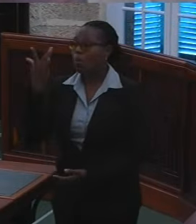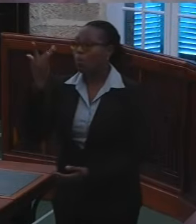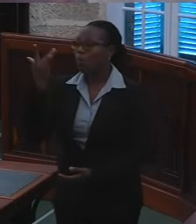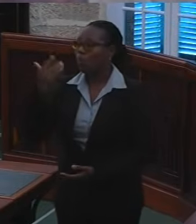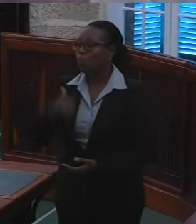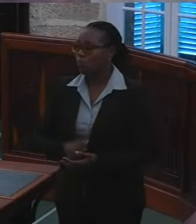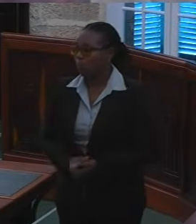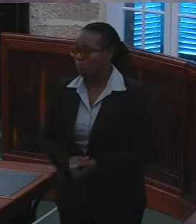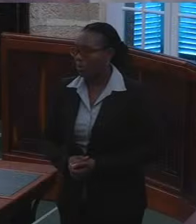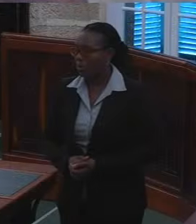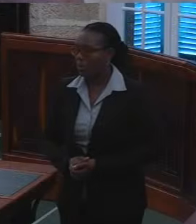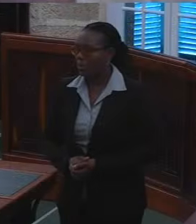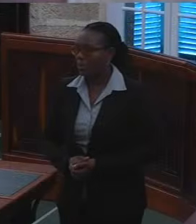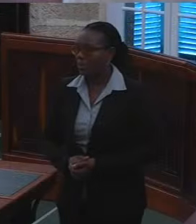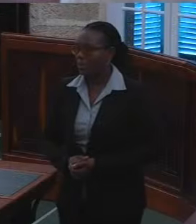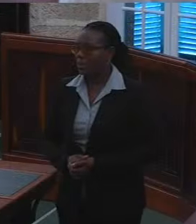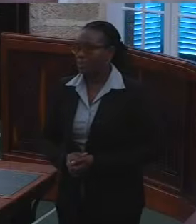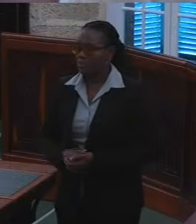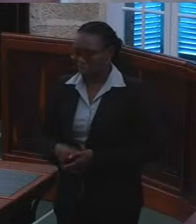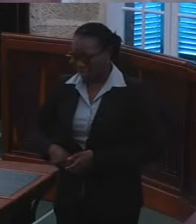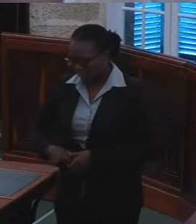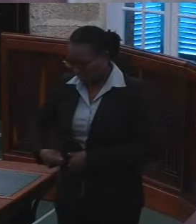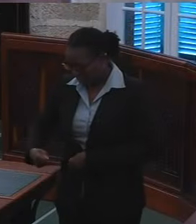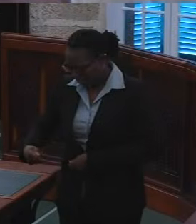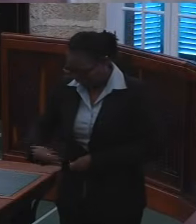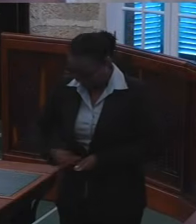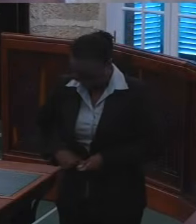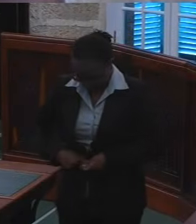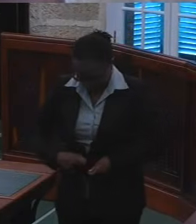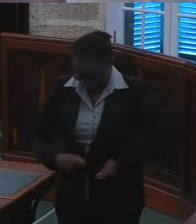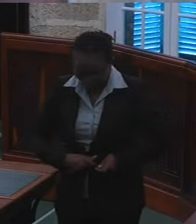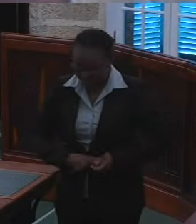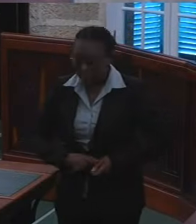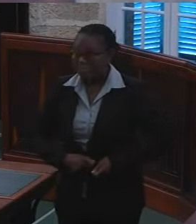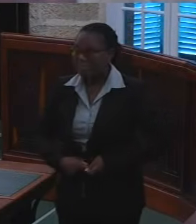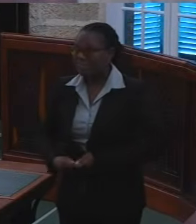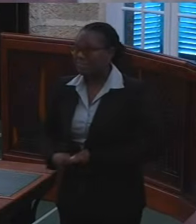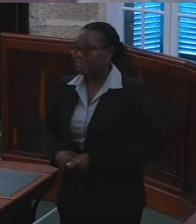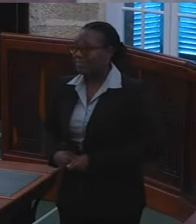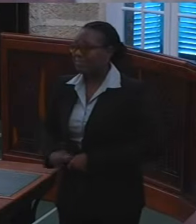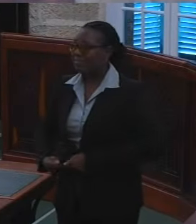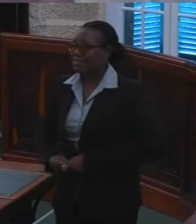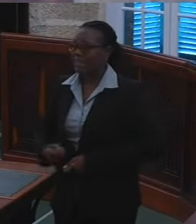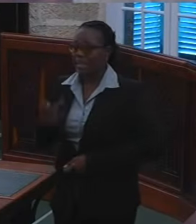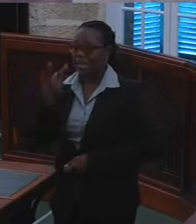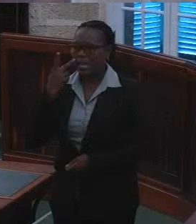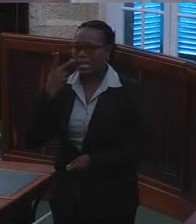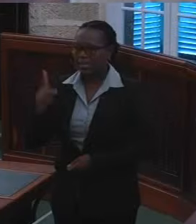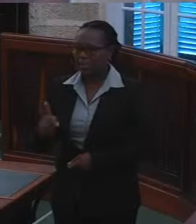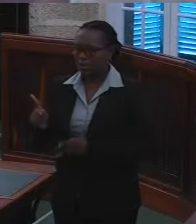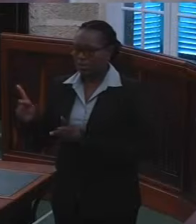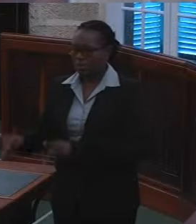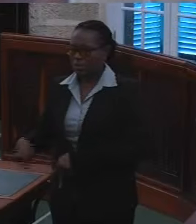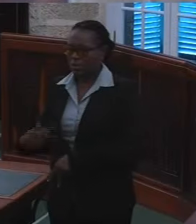the bandage or whatever, and I see her pinch the mother, or she had